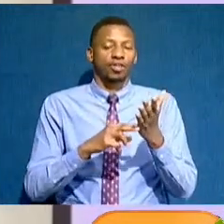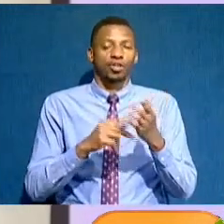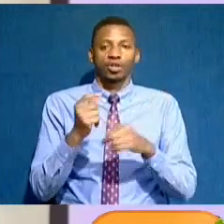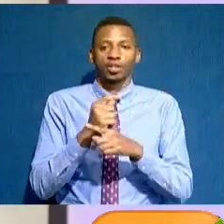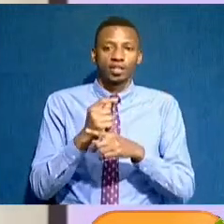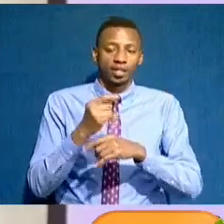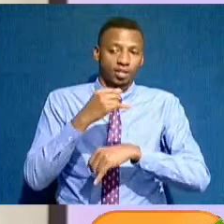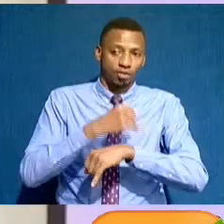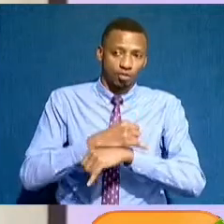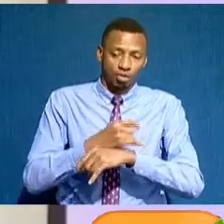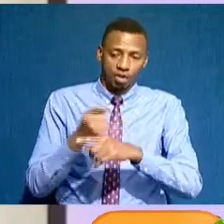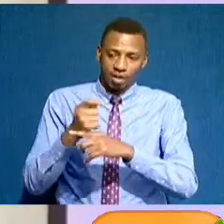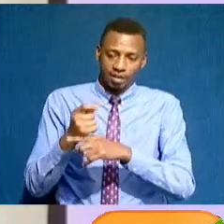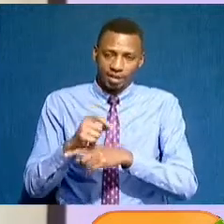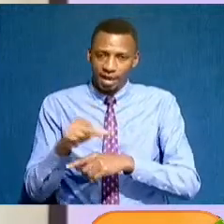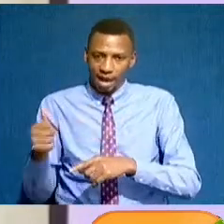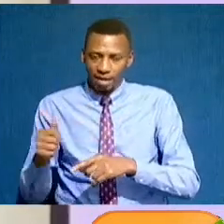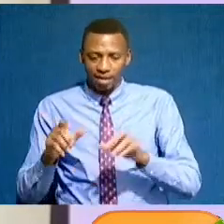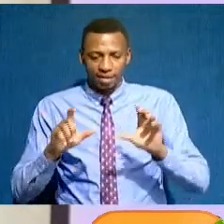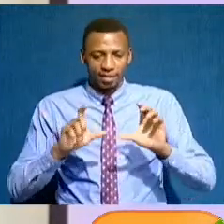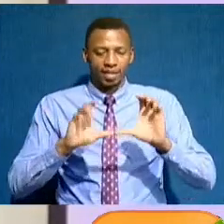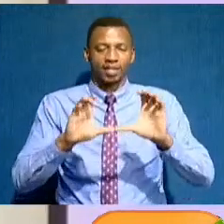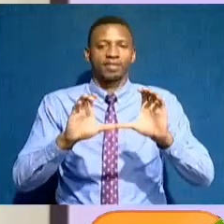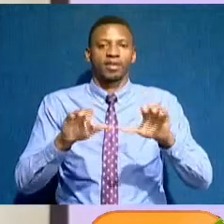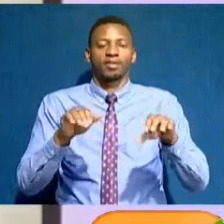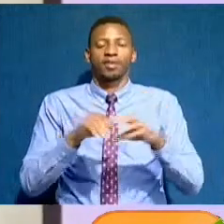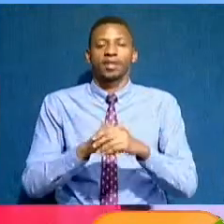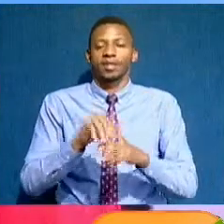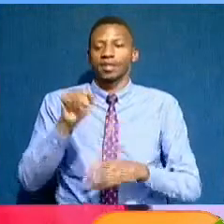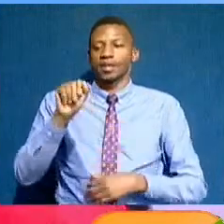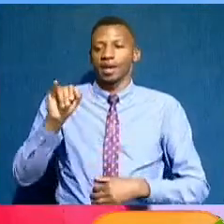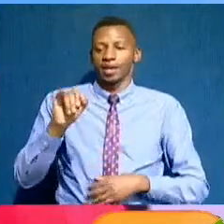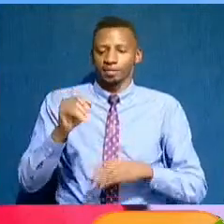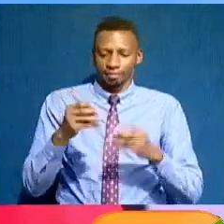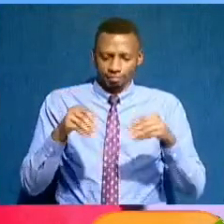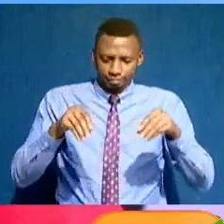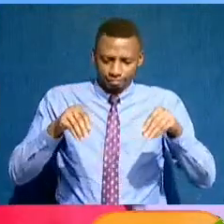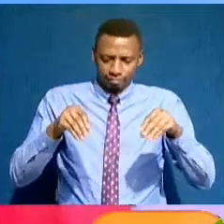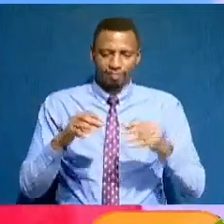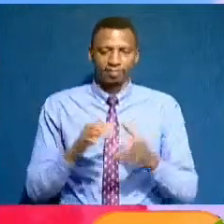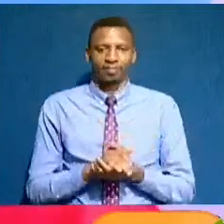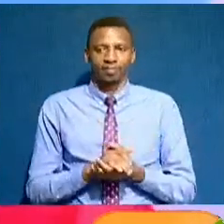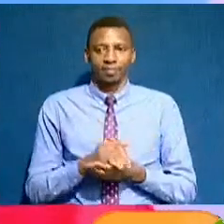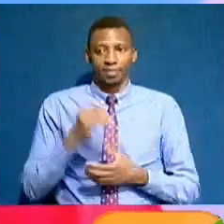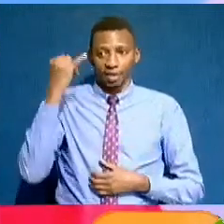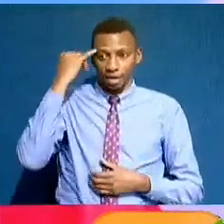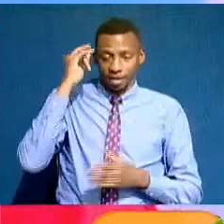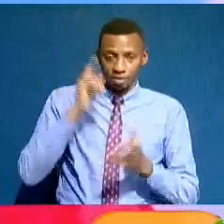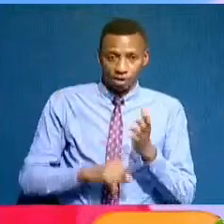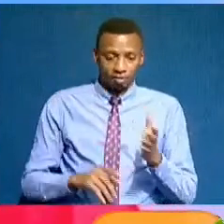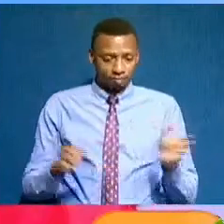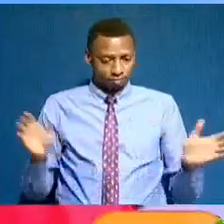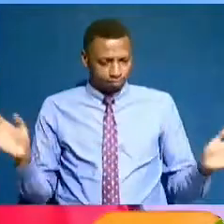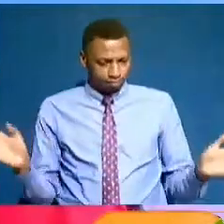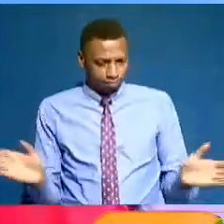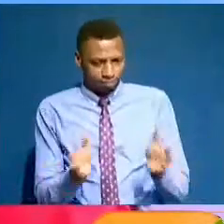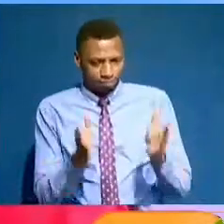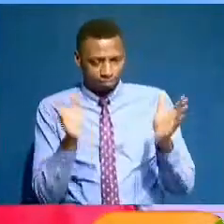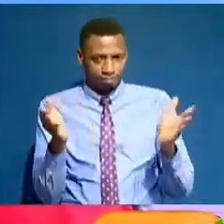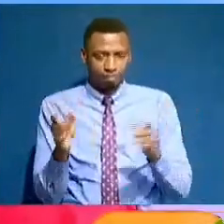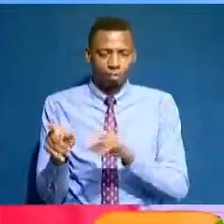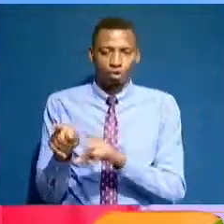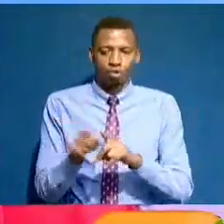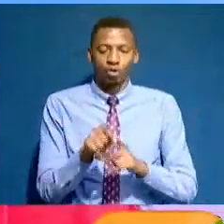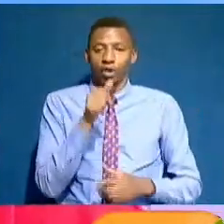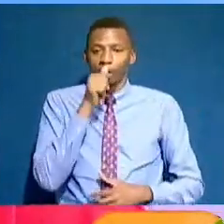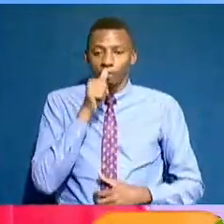additional 68,000 being certified in AI fluency. An idea was to be able to drive engagements that can be able to, and private sector as